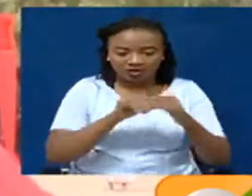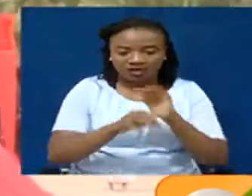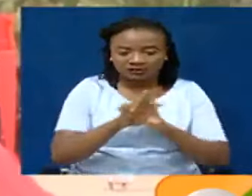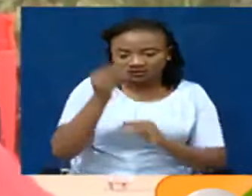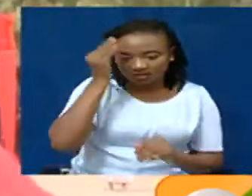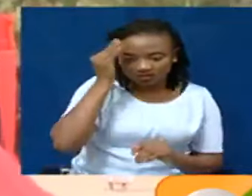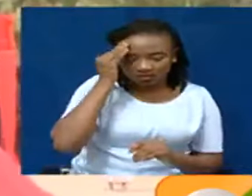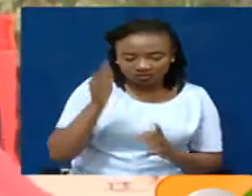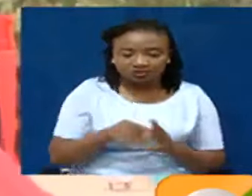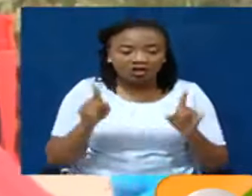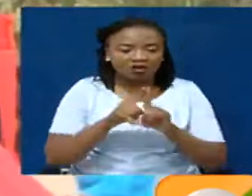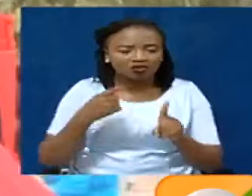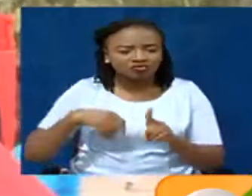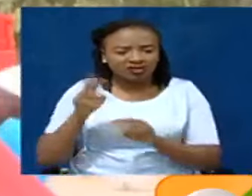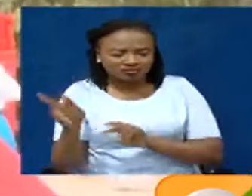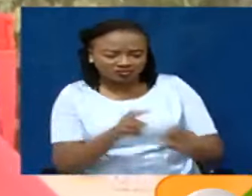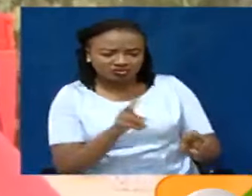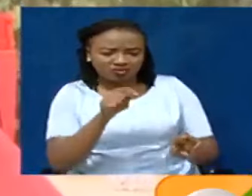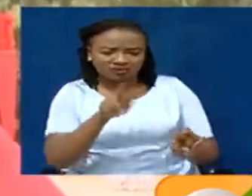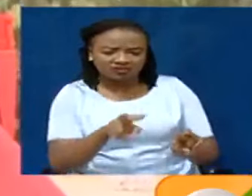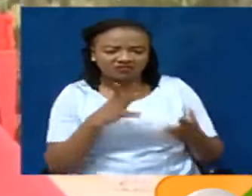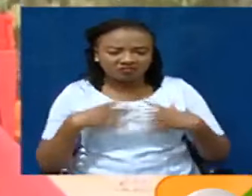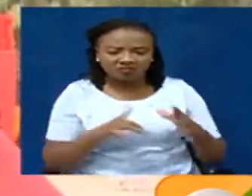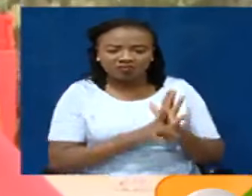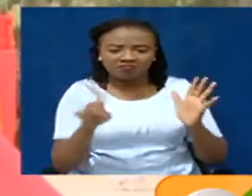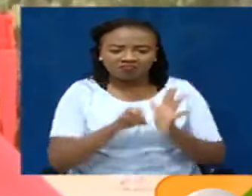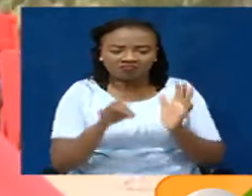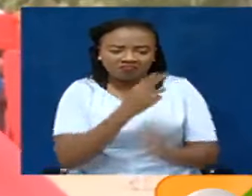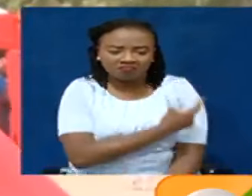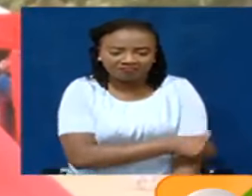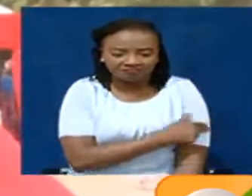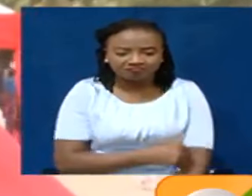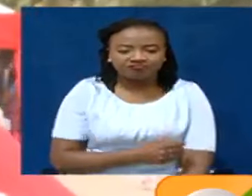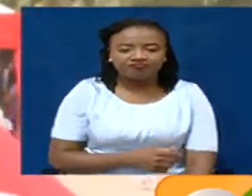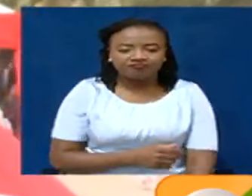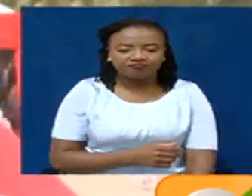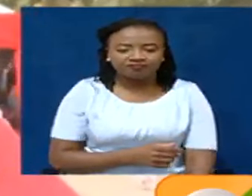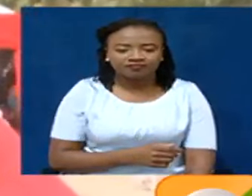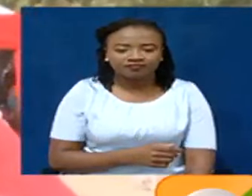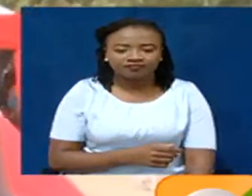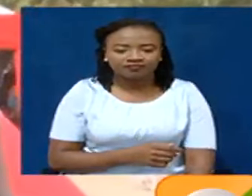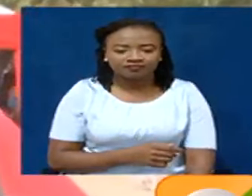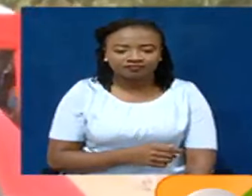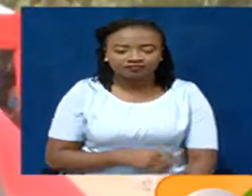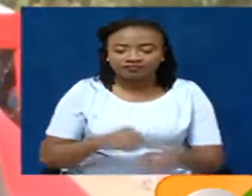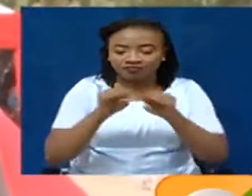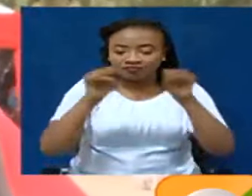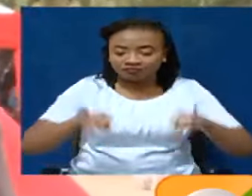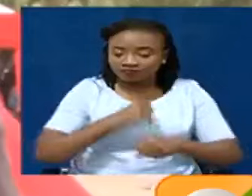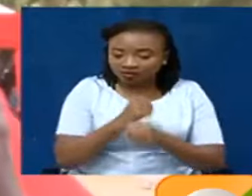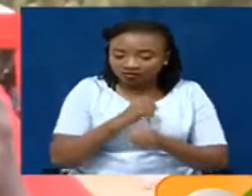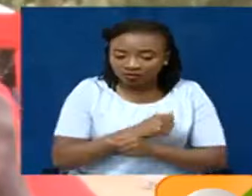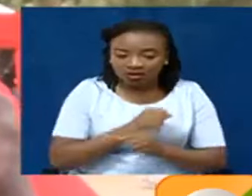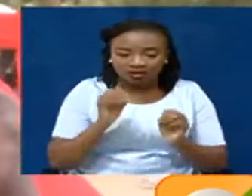jana katika runinga watu bado wanaenda hospitali, ile mbango ya kuhama kutoka NHIF kando kwa SHA bado systems haijafanya kazi. Hiyo